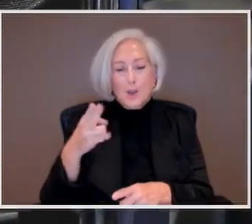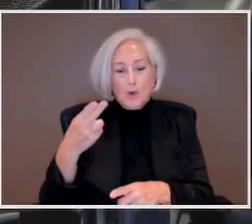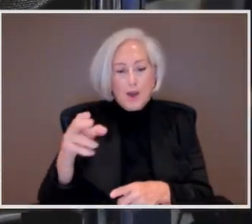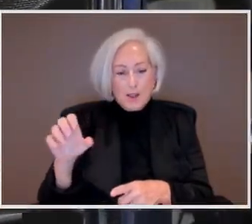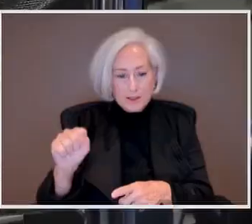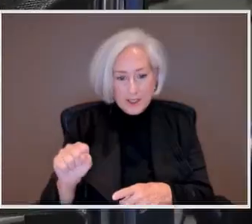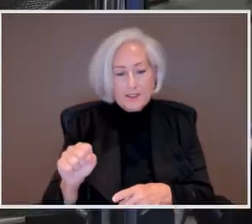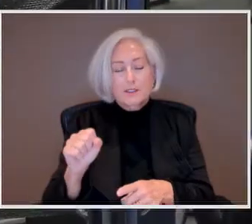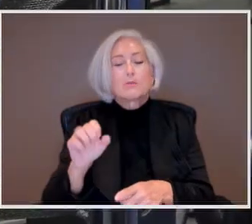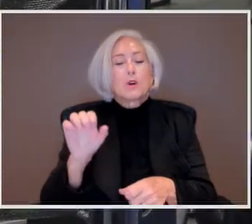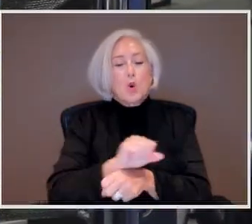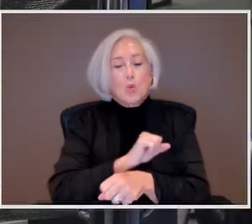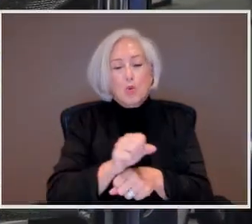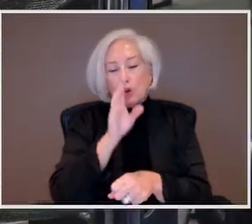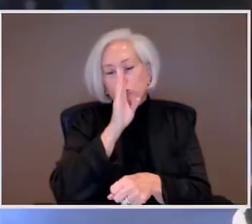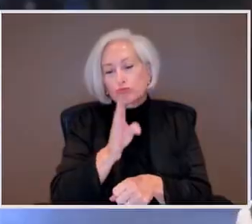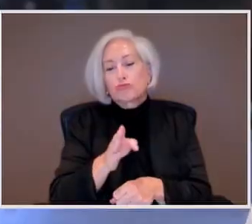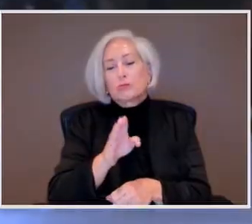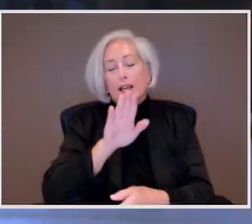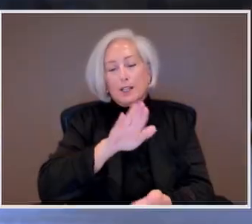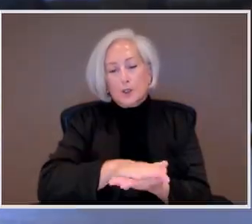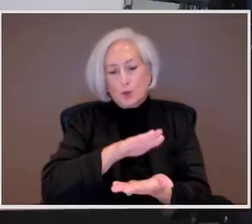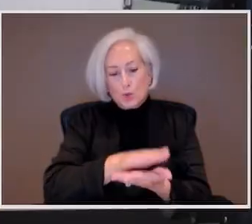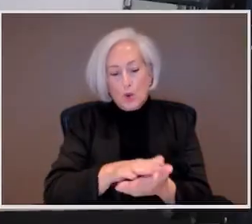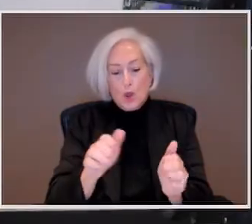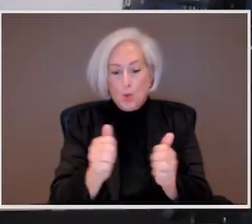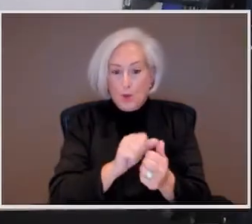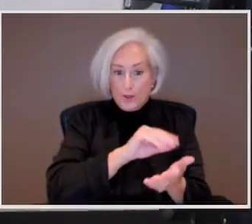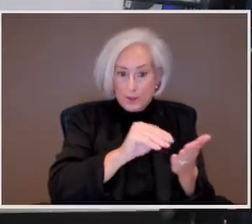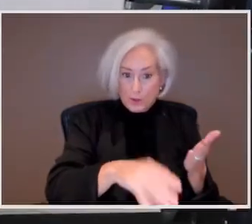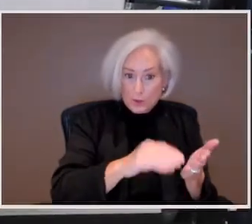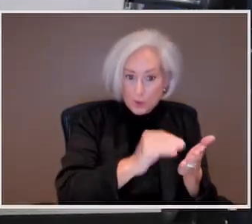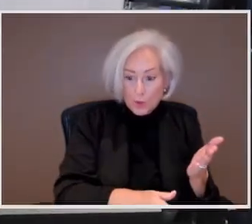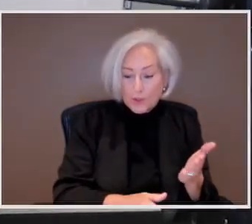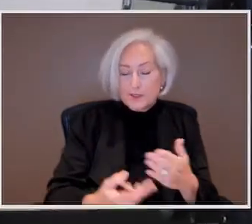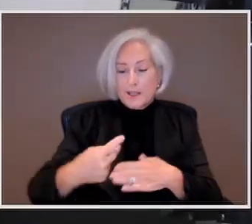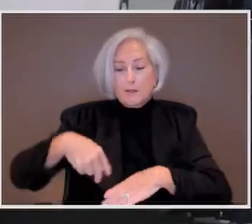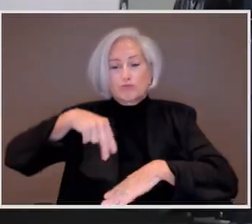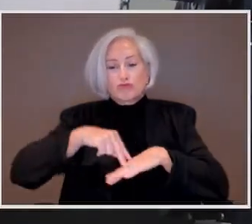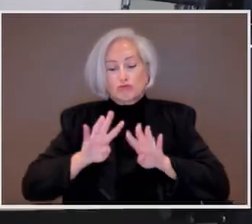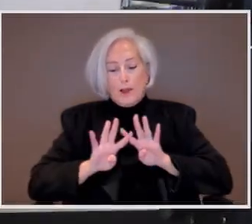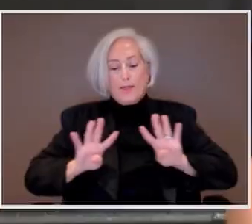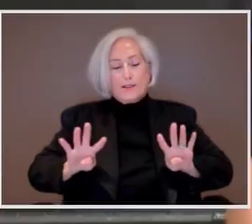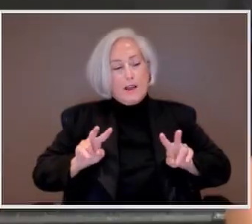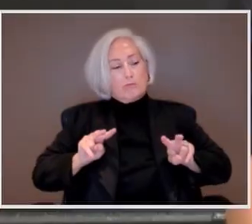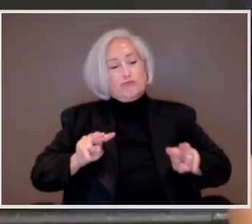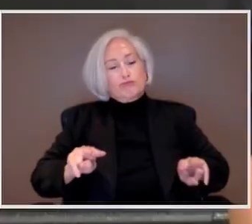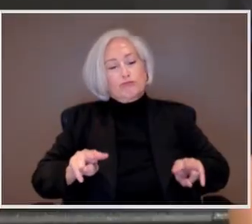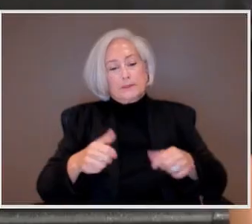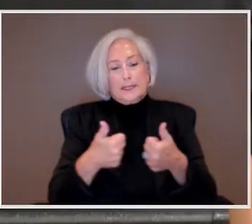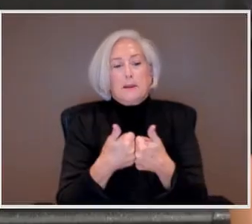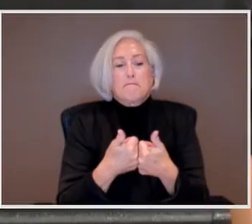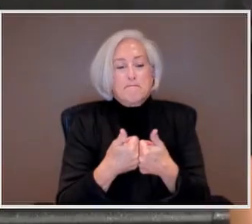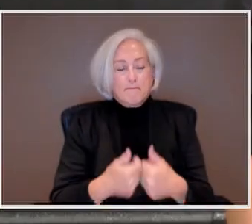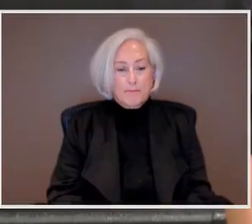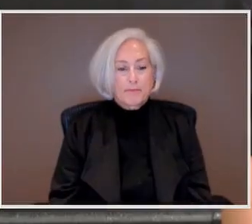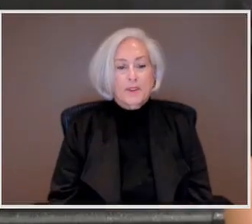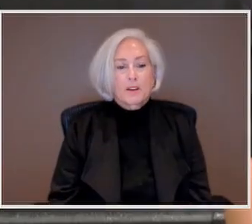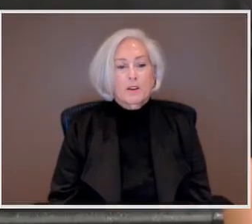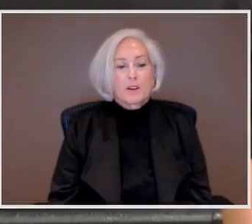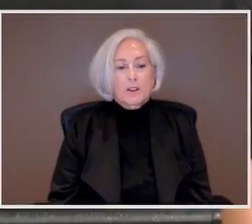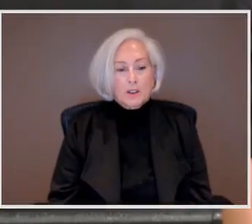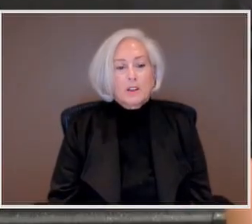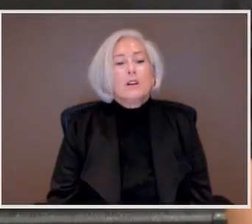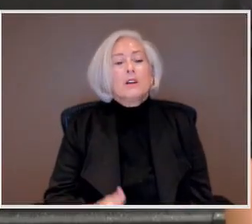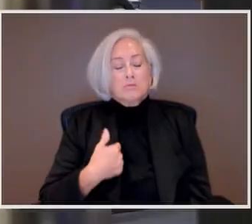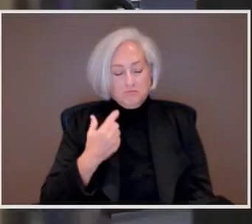schools with the students and on the sidelines. Instead of going 2 or 3, I was getting 4, 5, 6 days a week, and I think that really accelerated the